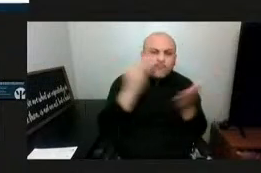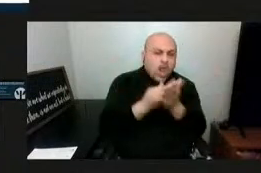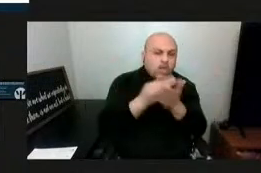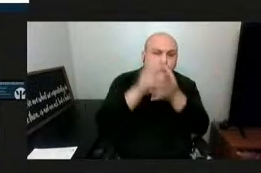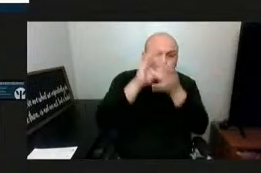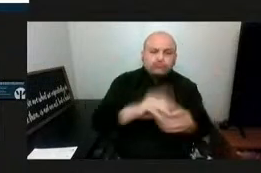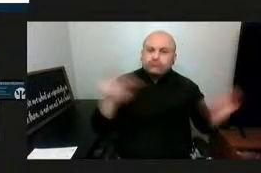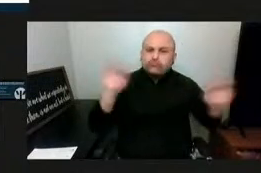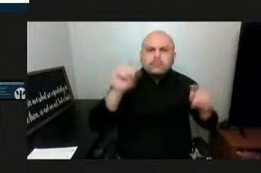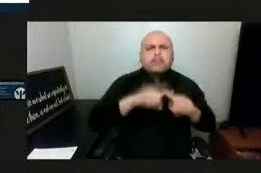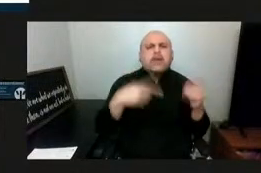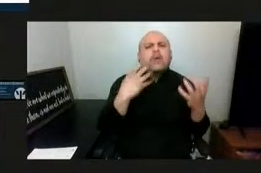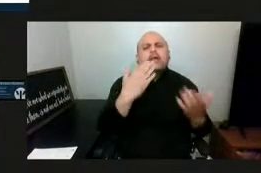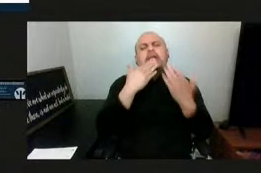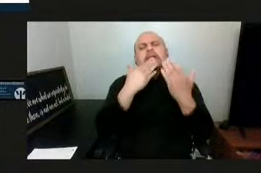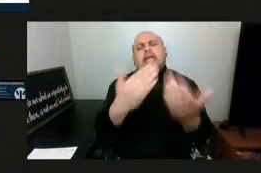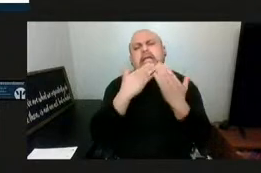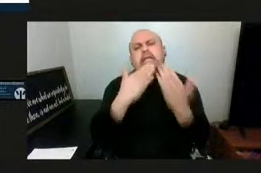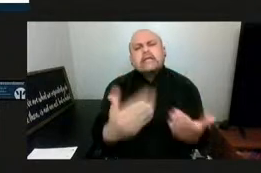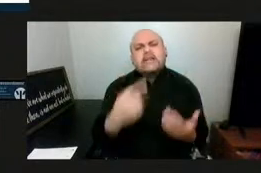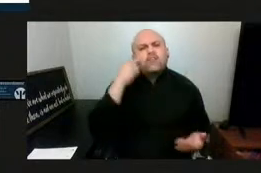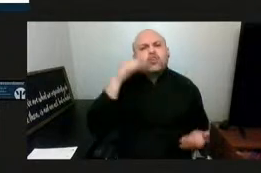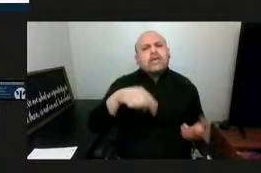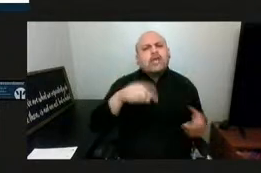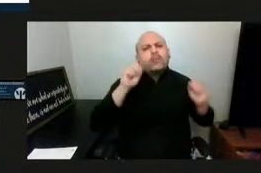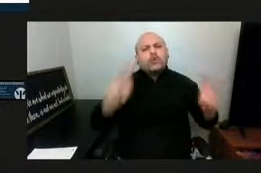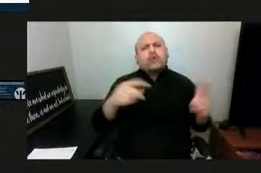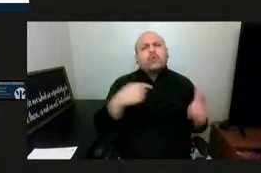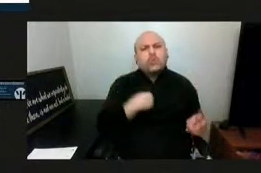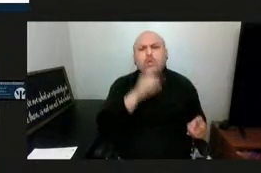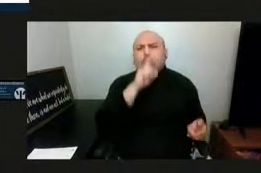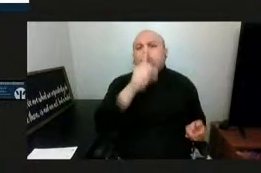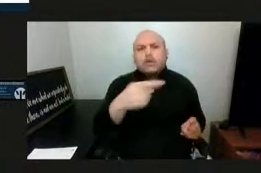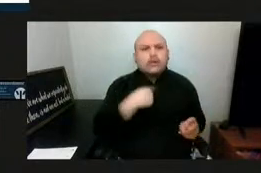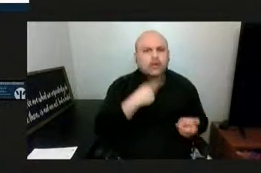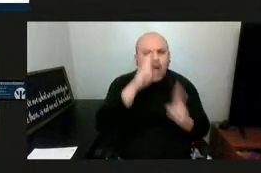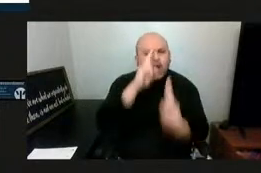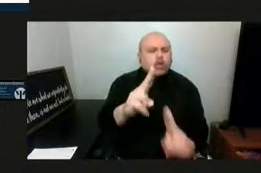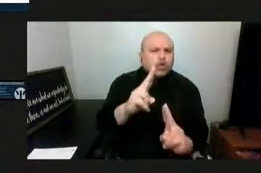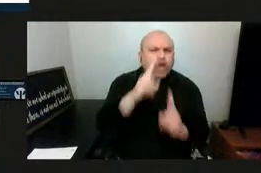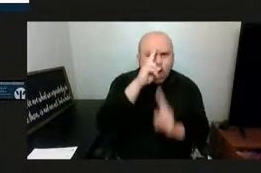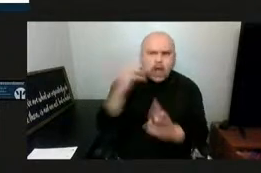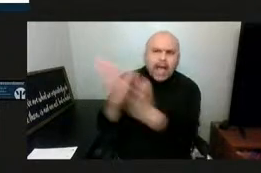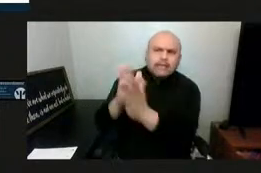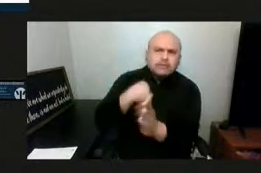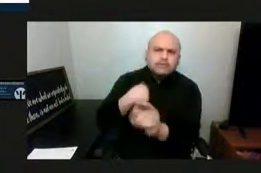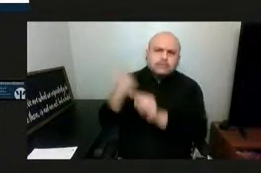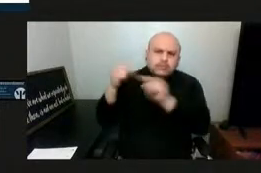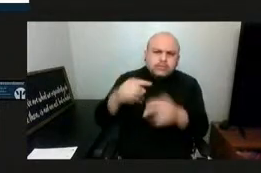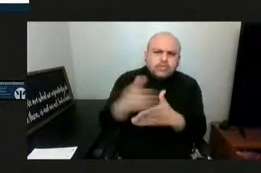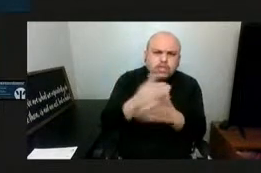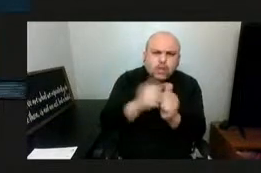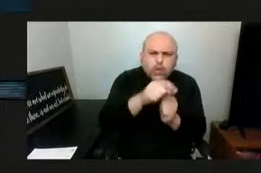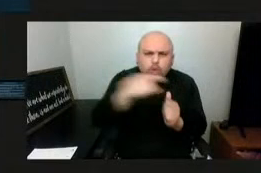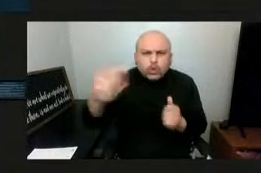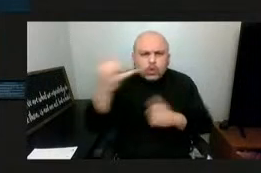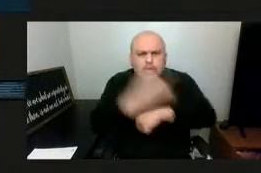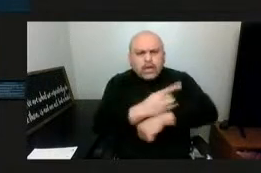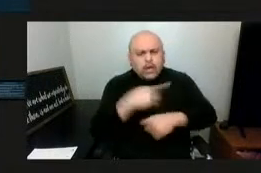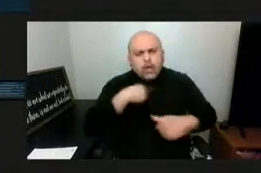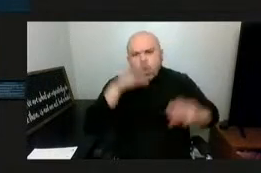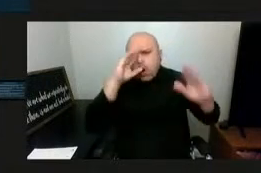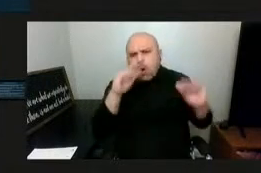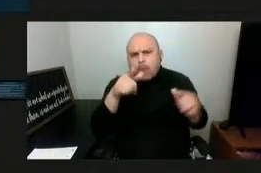want to thank you for this opportunity. We're actually quite honored to be asked to come and share with you today and hope that this helped you in